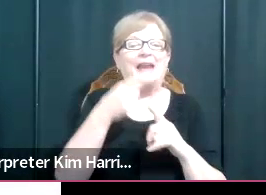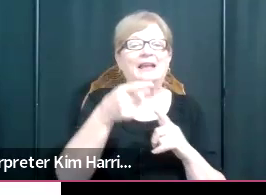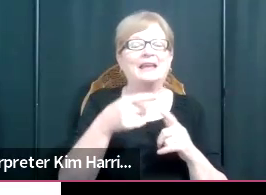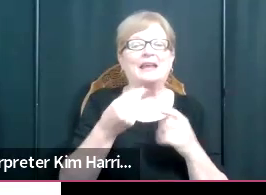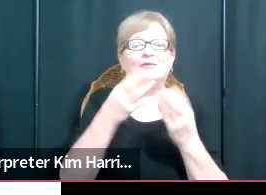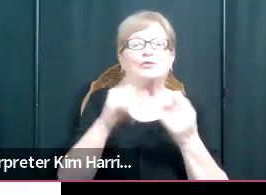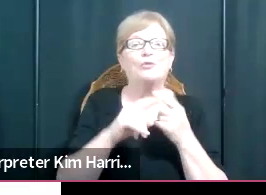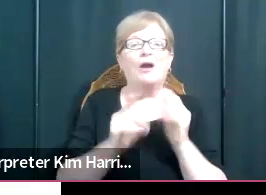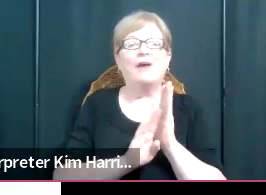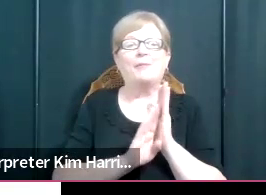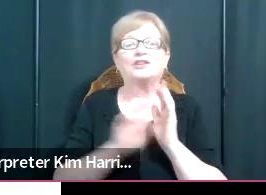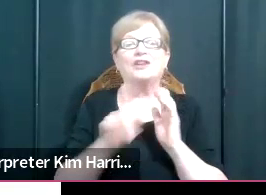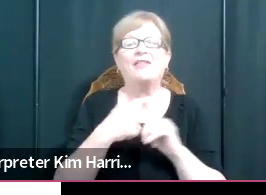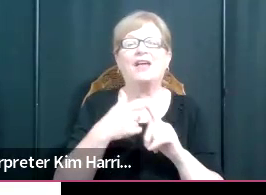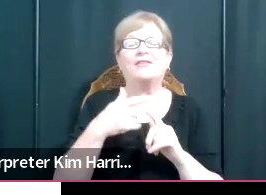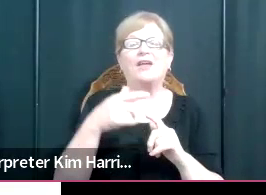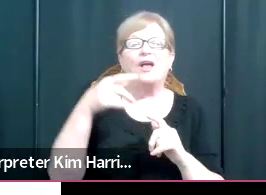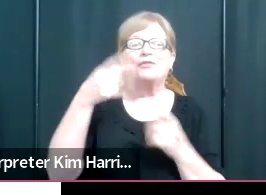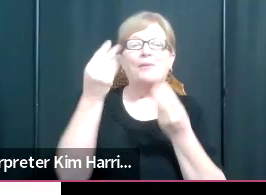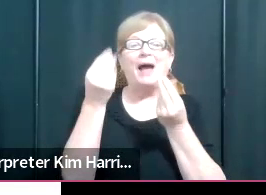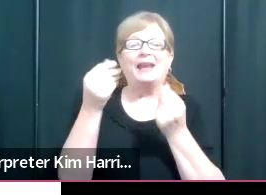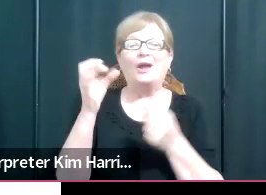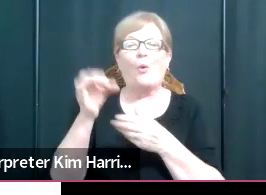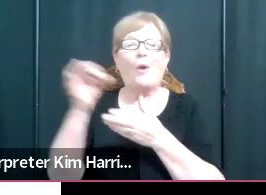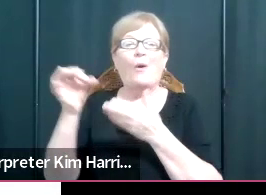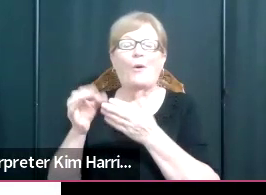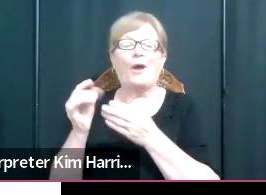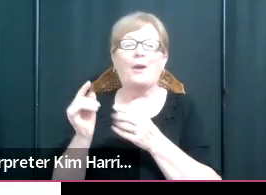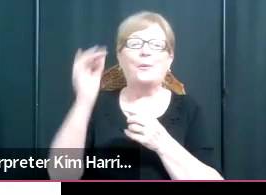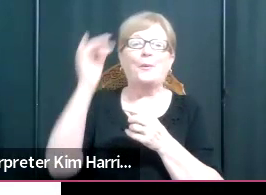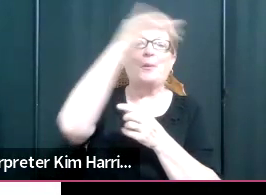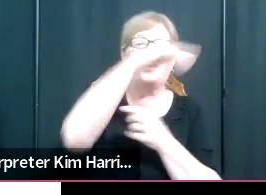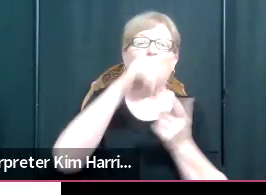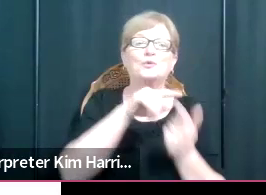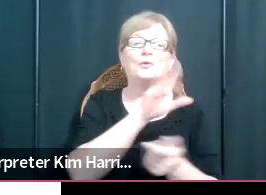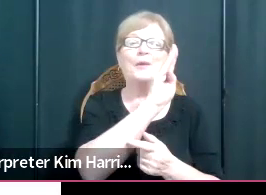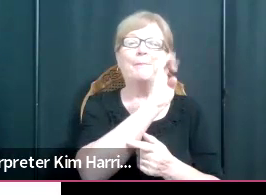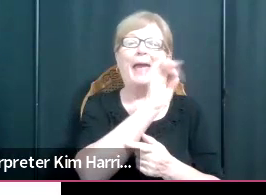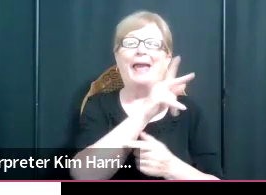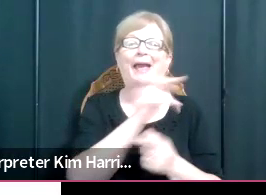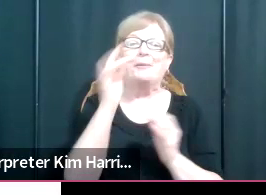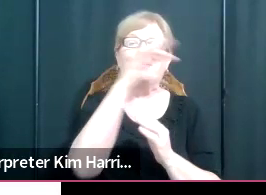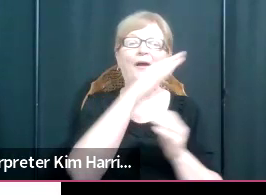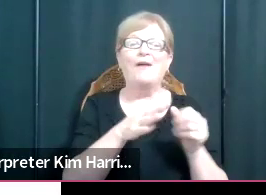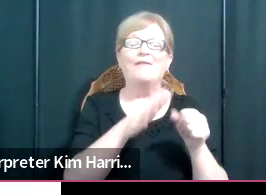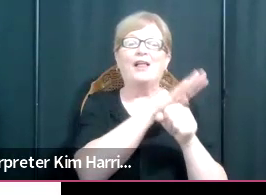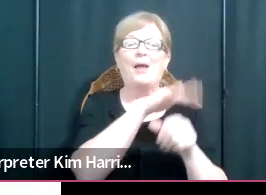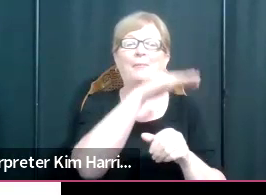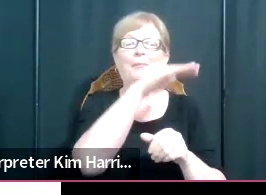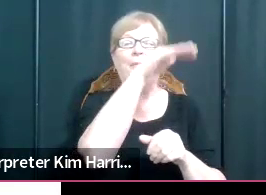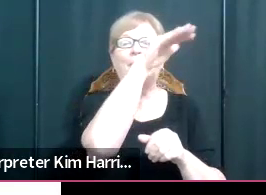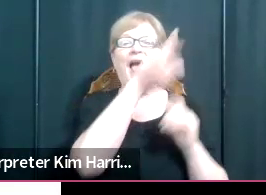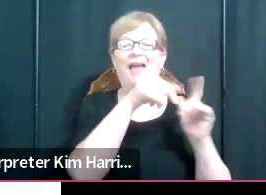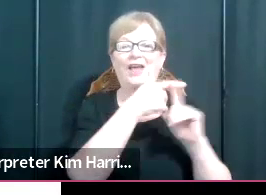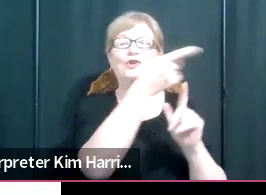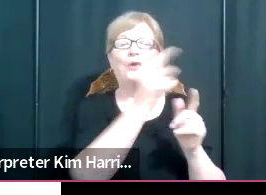the coins kind of go up to the bank, and it offers lots of really cool graphs and things to track how you're